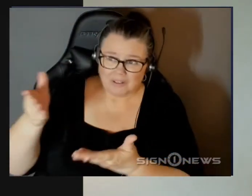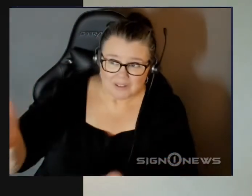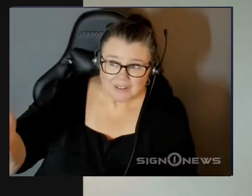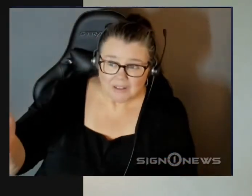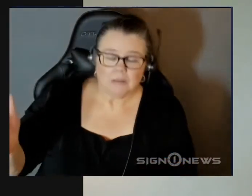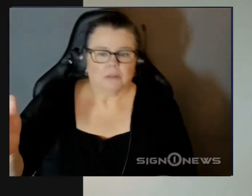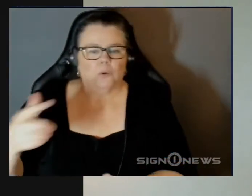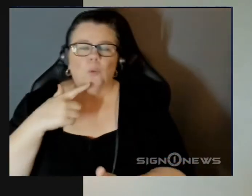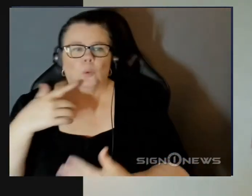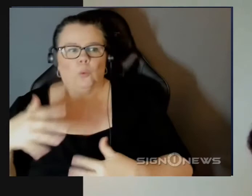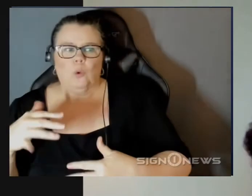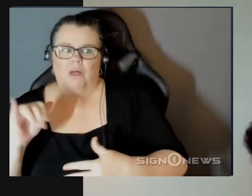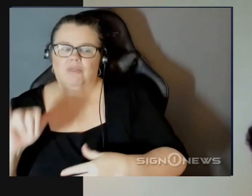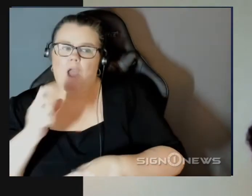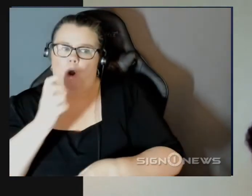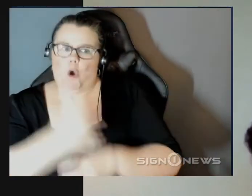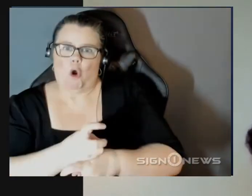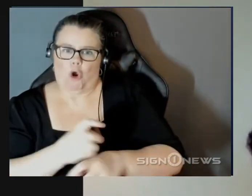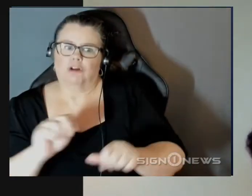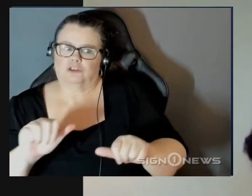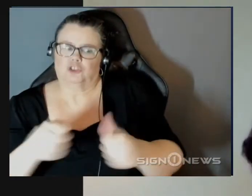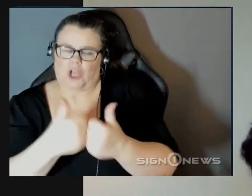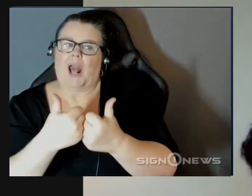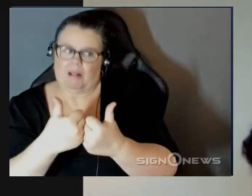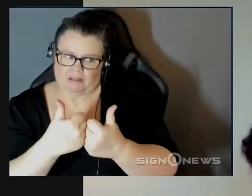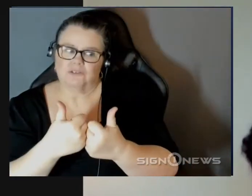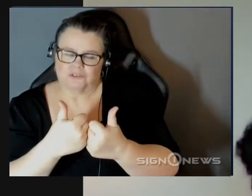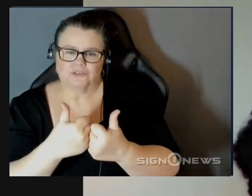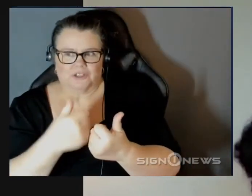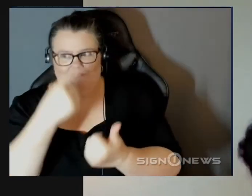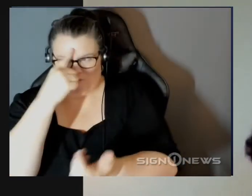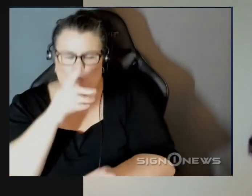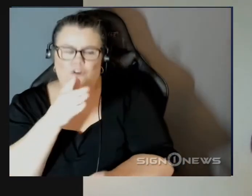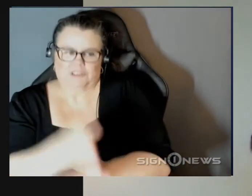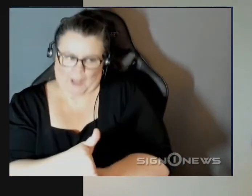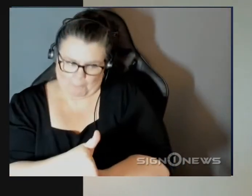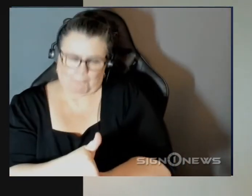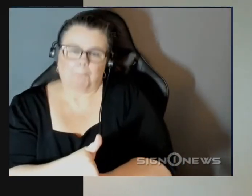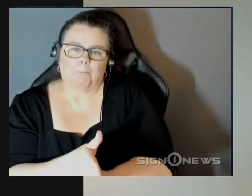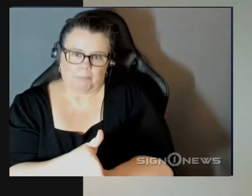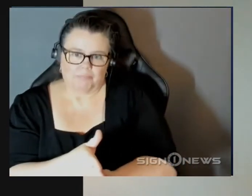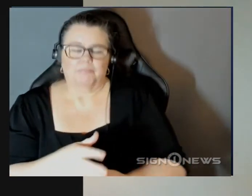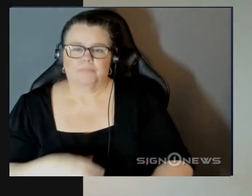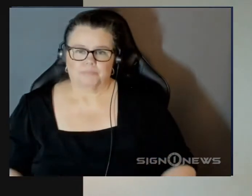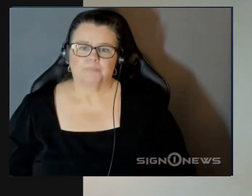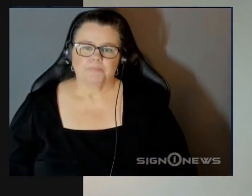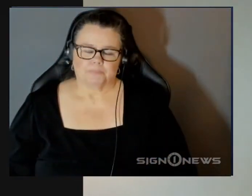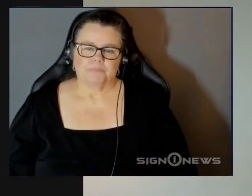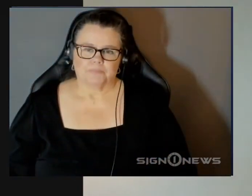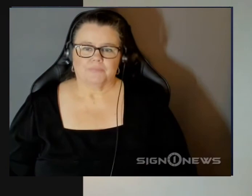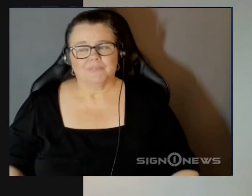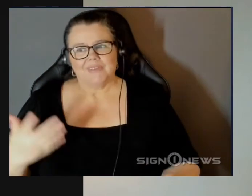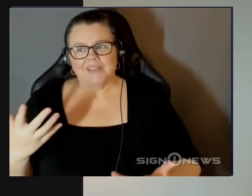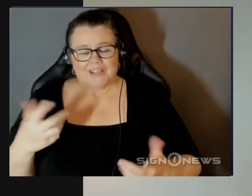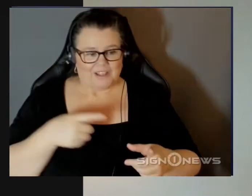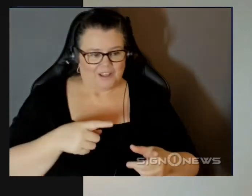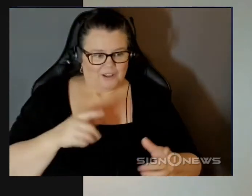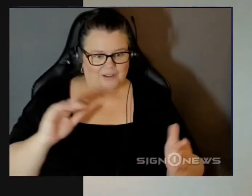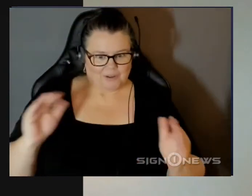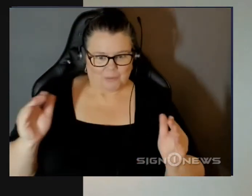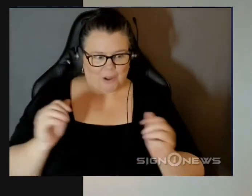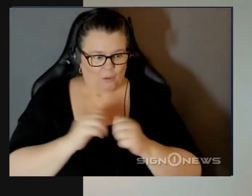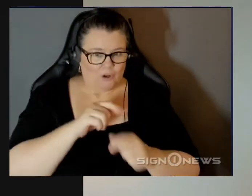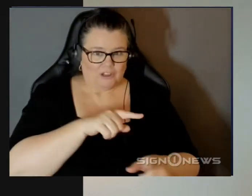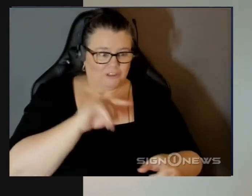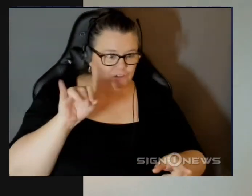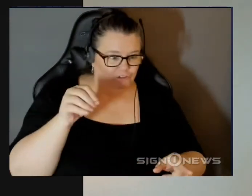made things a bit more difficult, or a bit less difficult for John. But to Morgan's point, it still wasn't easy